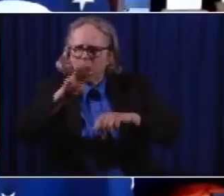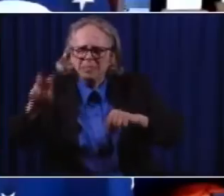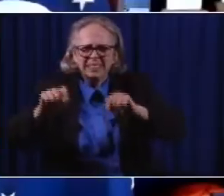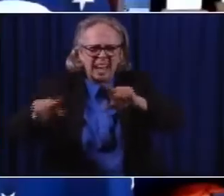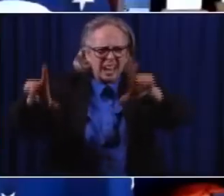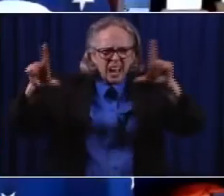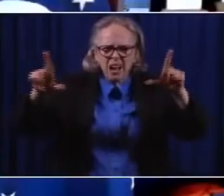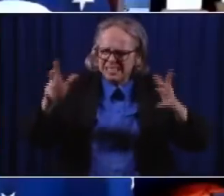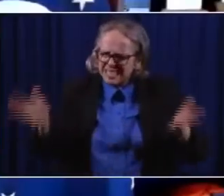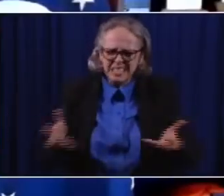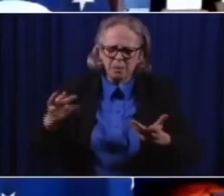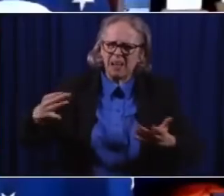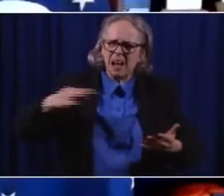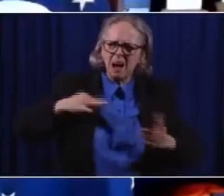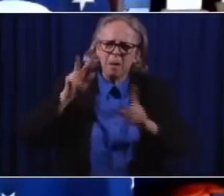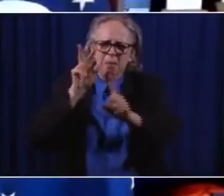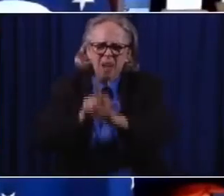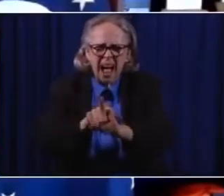go to